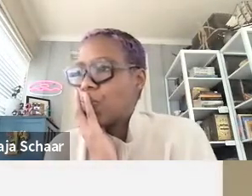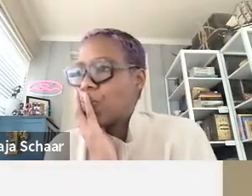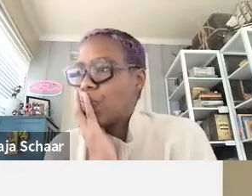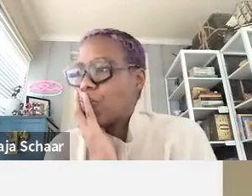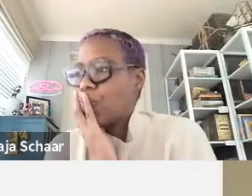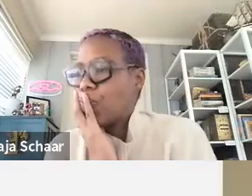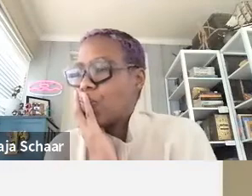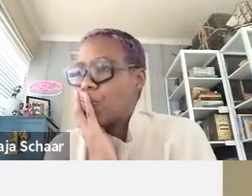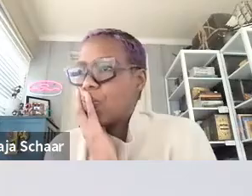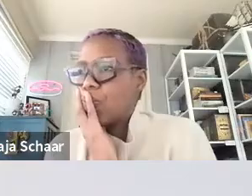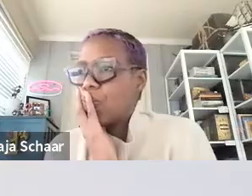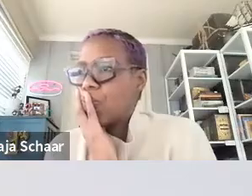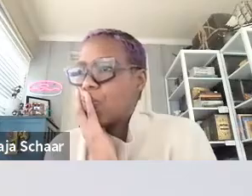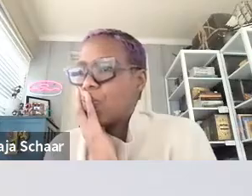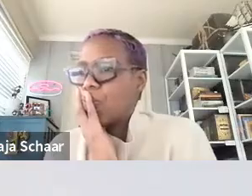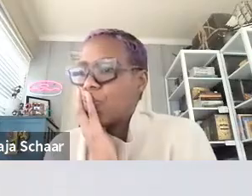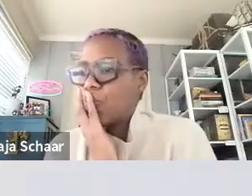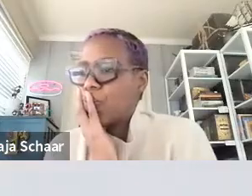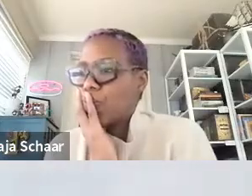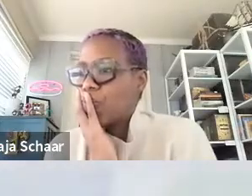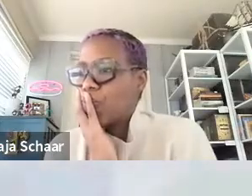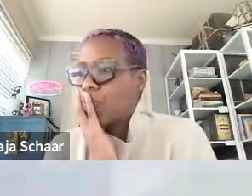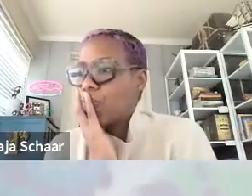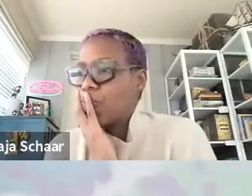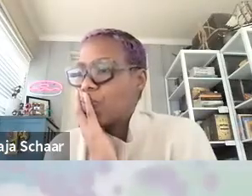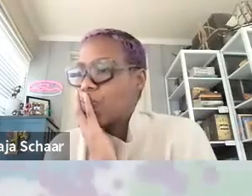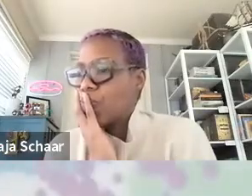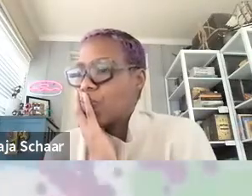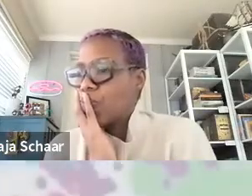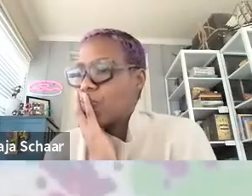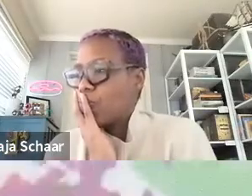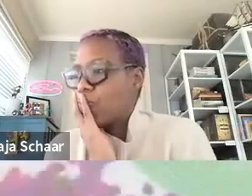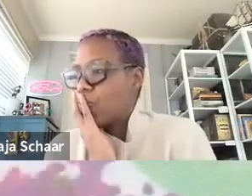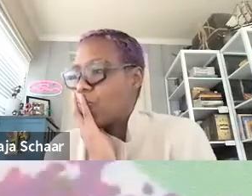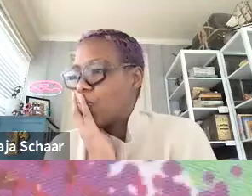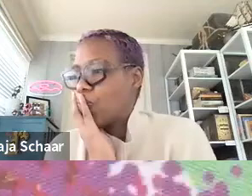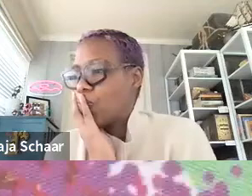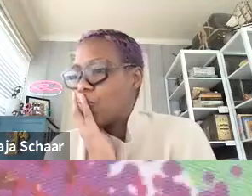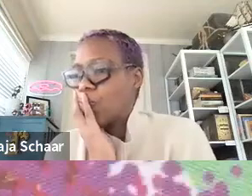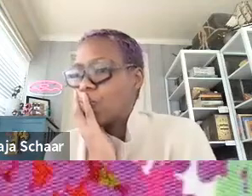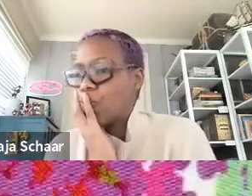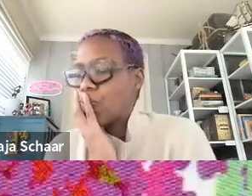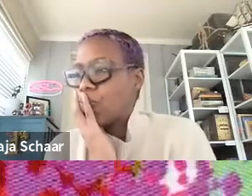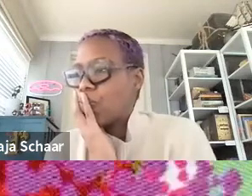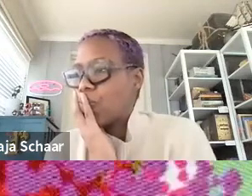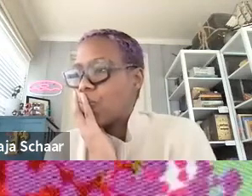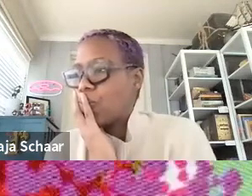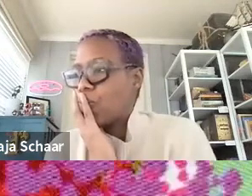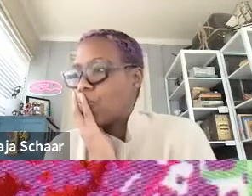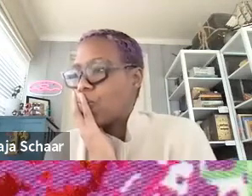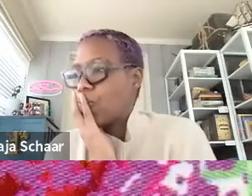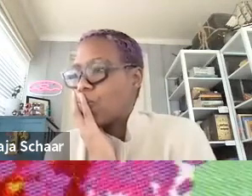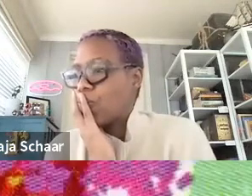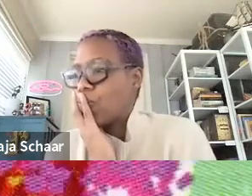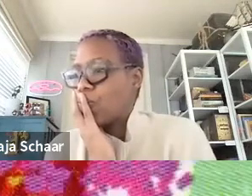2 choices. So now you guys in your chairs, you have inspiration cards. All right, let me see. What is your